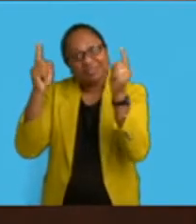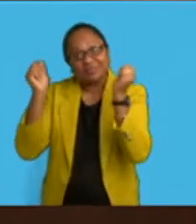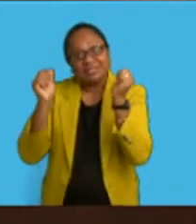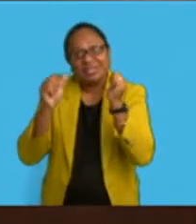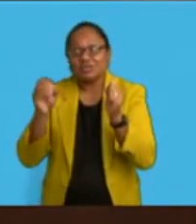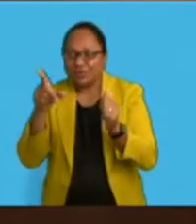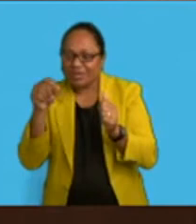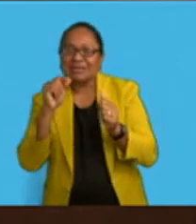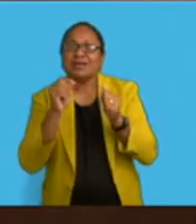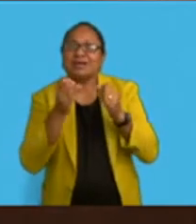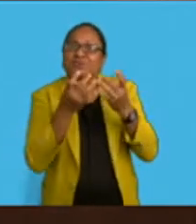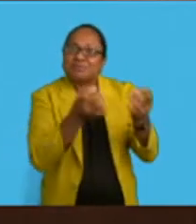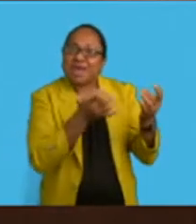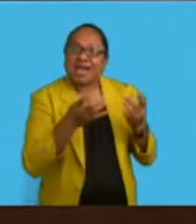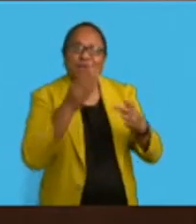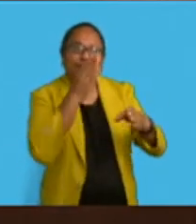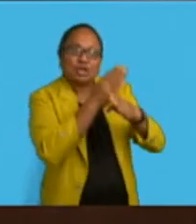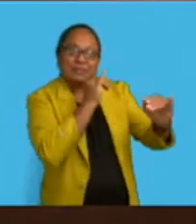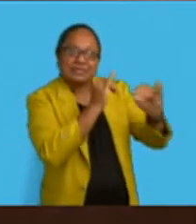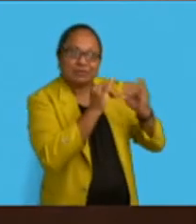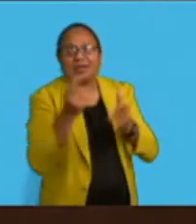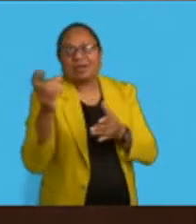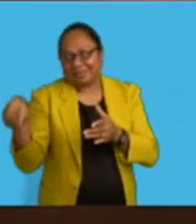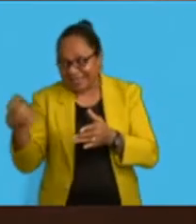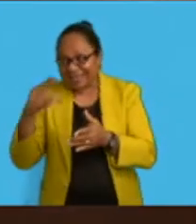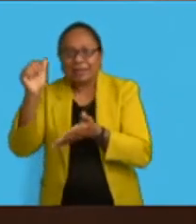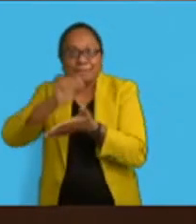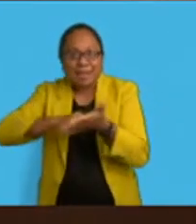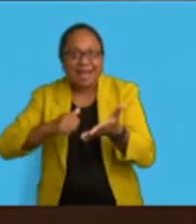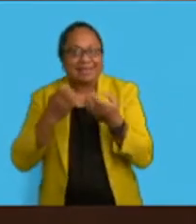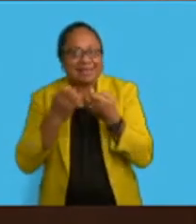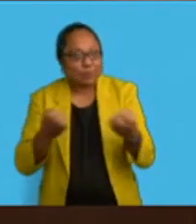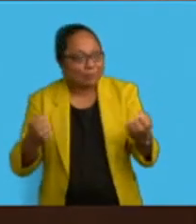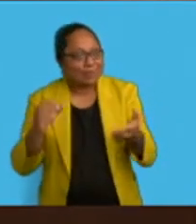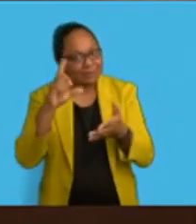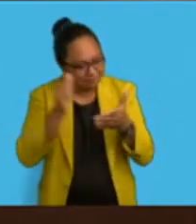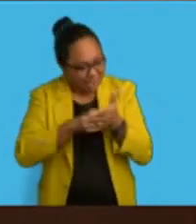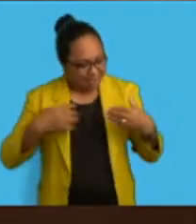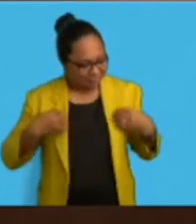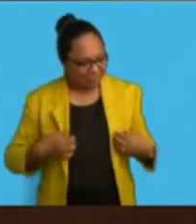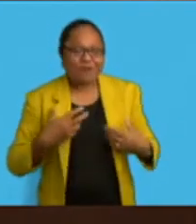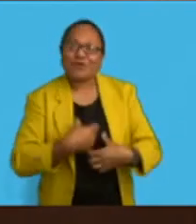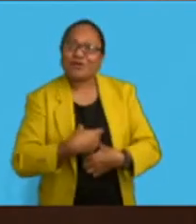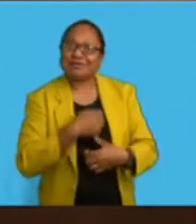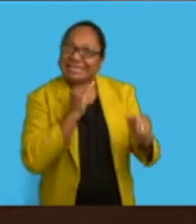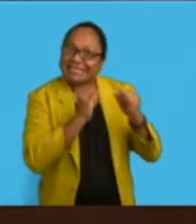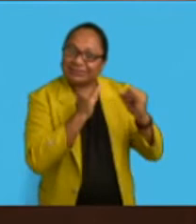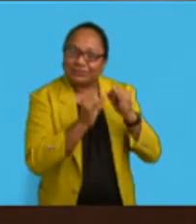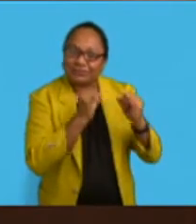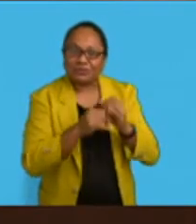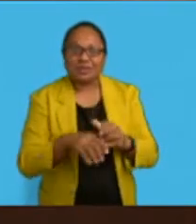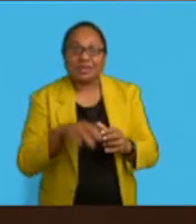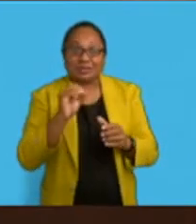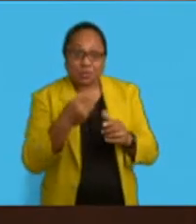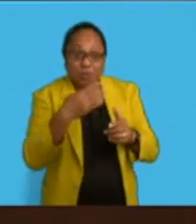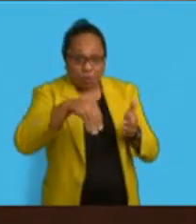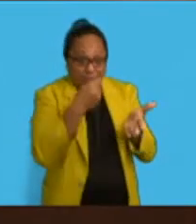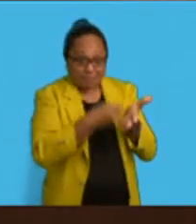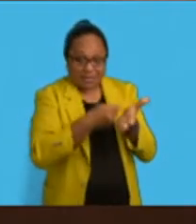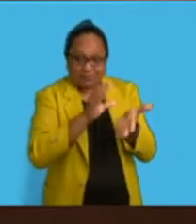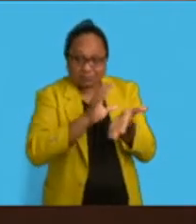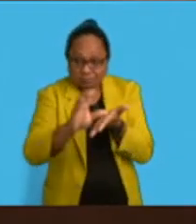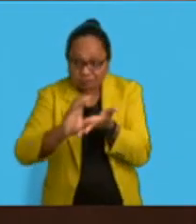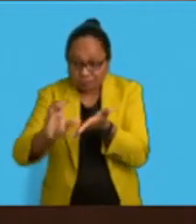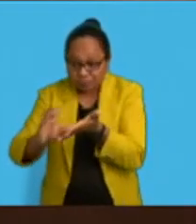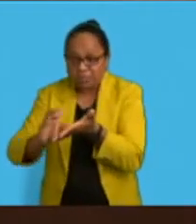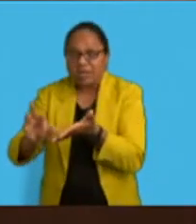prepare for job interviews such as buying equipment or appropriate clothing. In a nutshell, Madam Speaker, all these funding allocations towards the